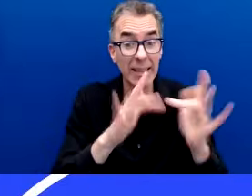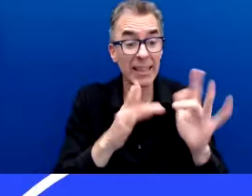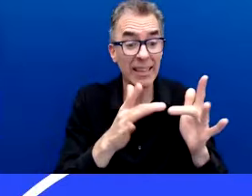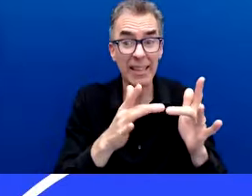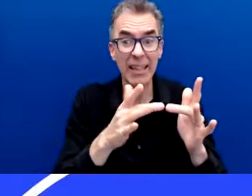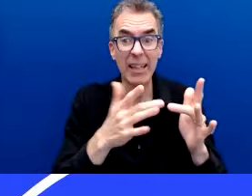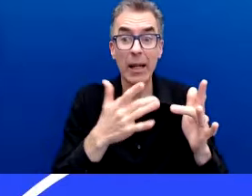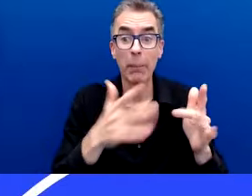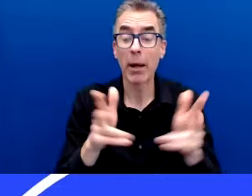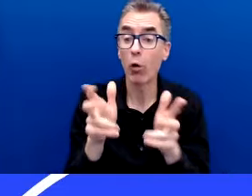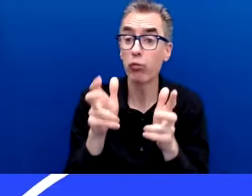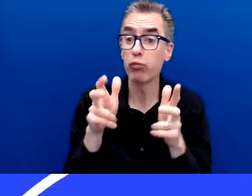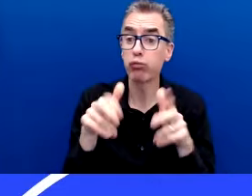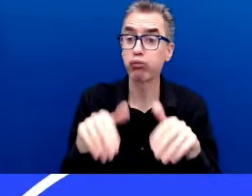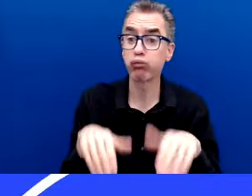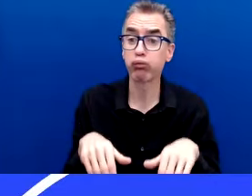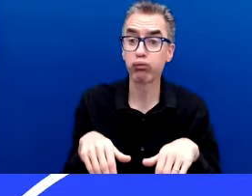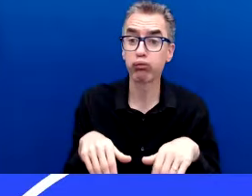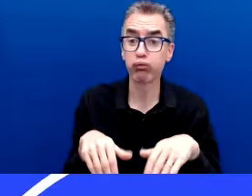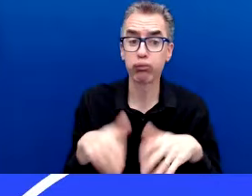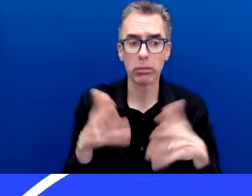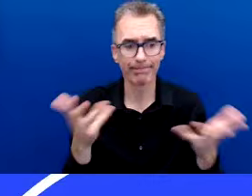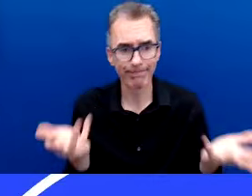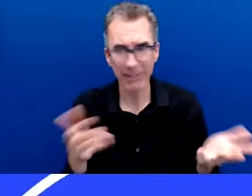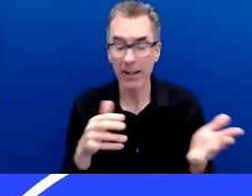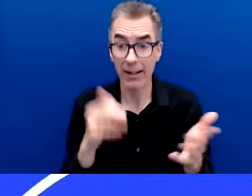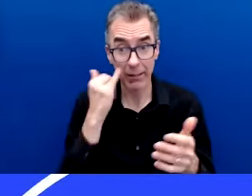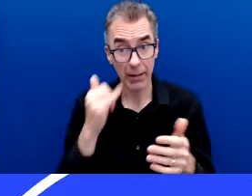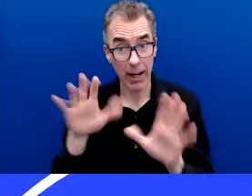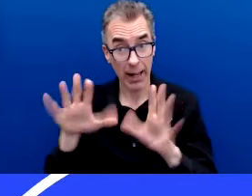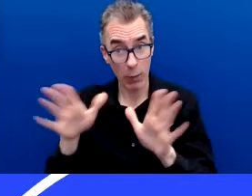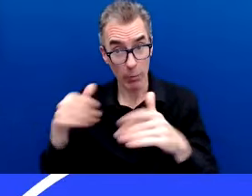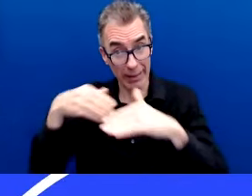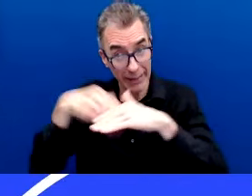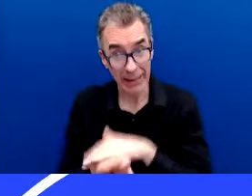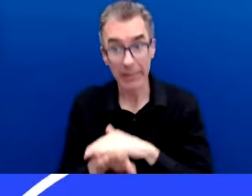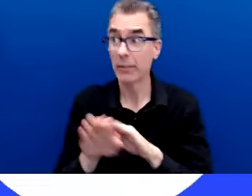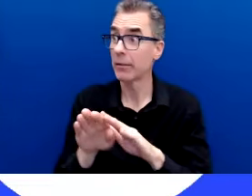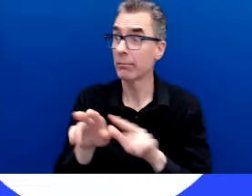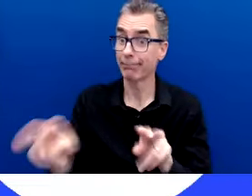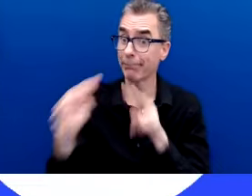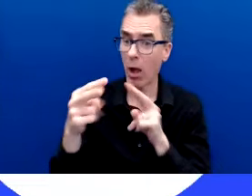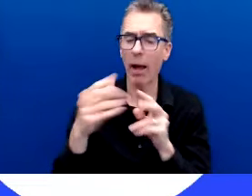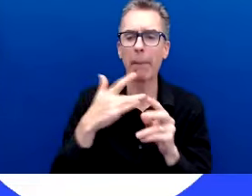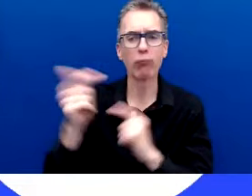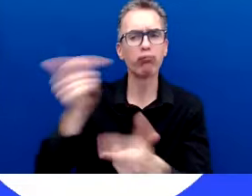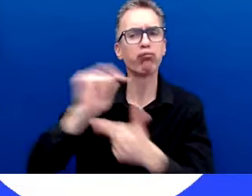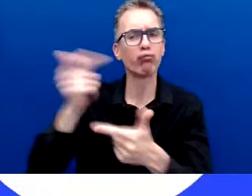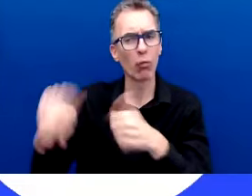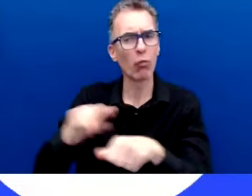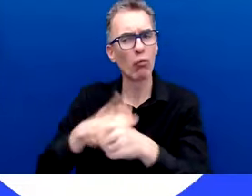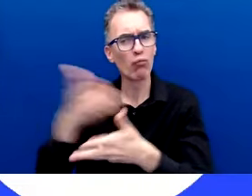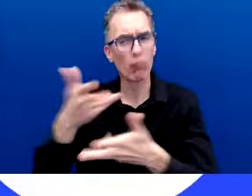get with face-to-face education. So RSI is meant to help with